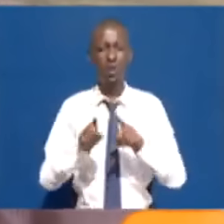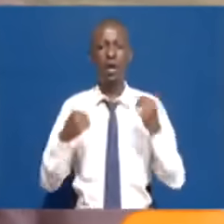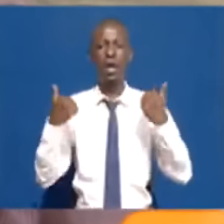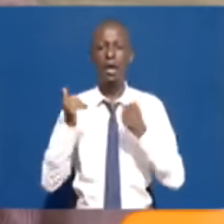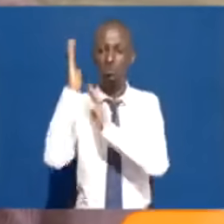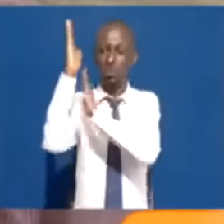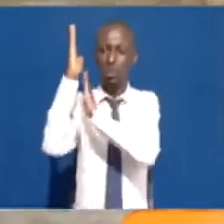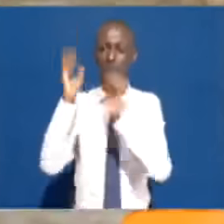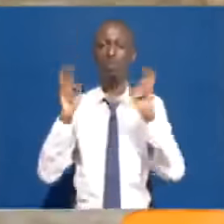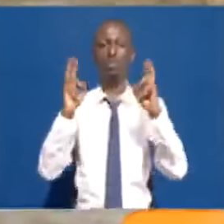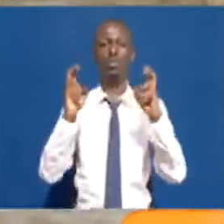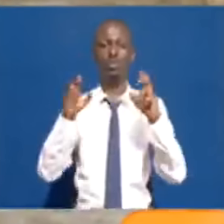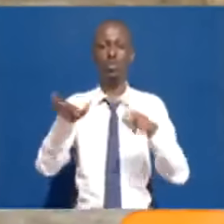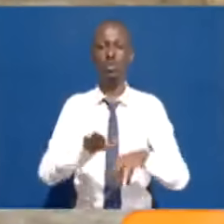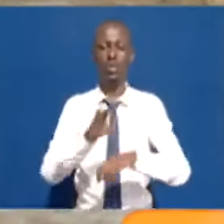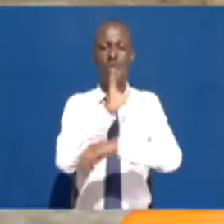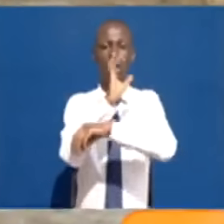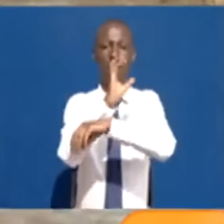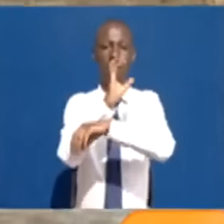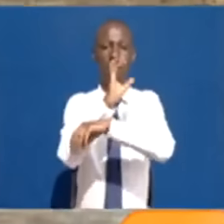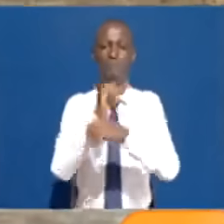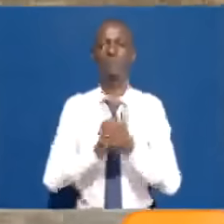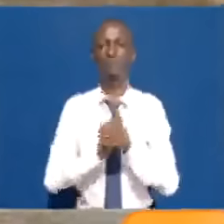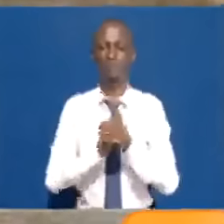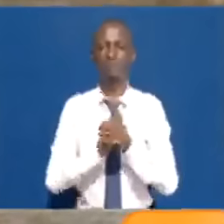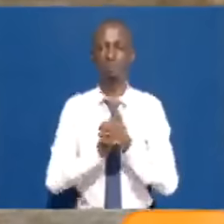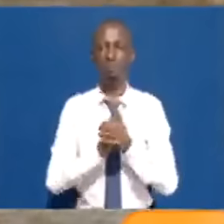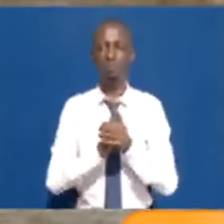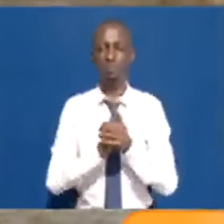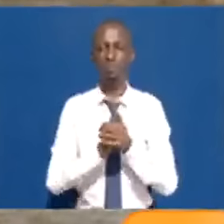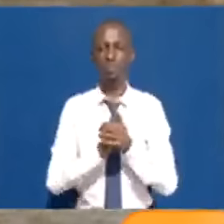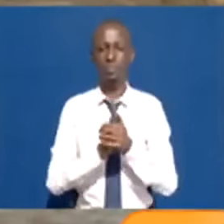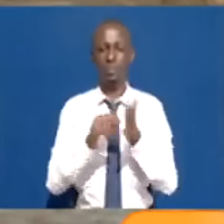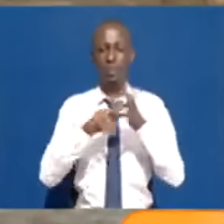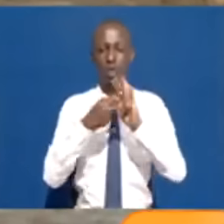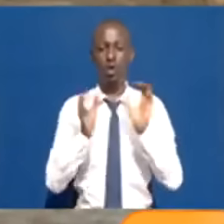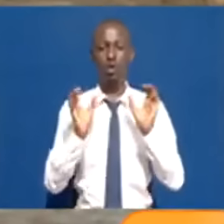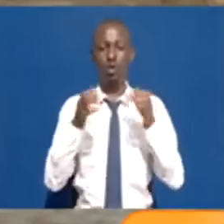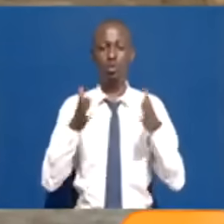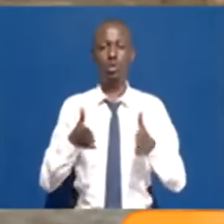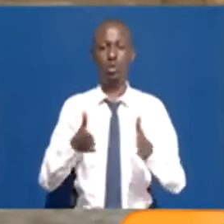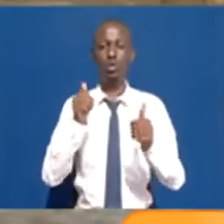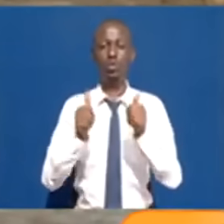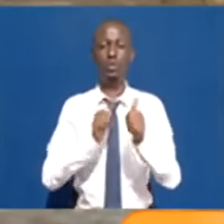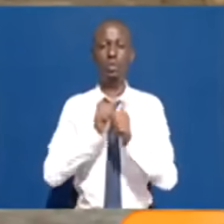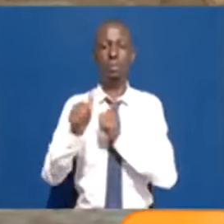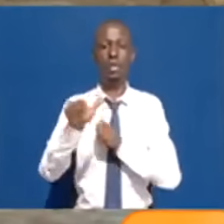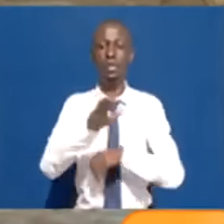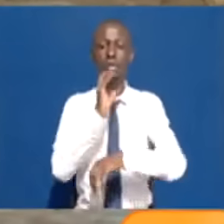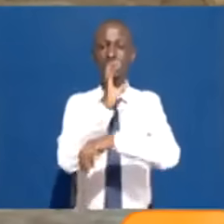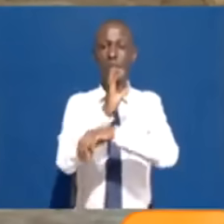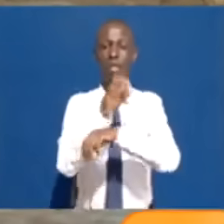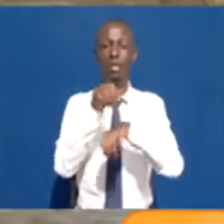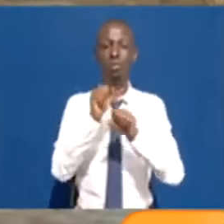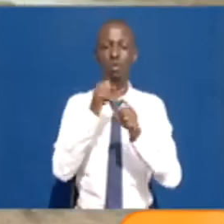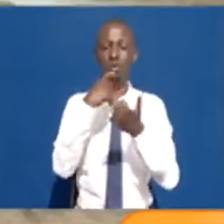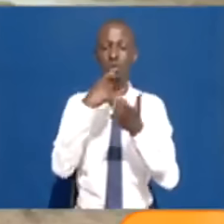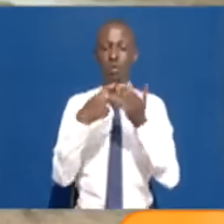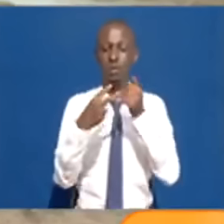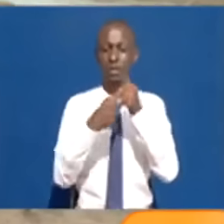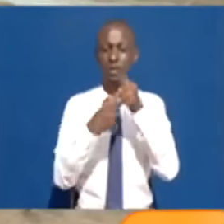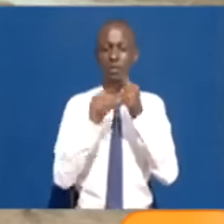probably to the church. The contract for Community Road that passes in front of the church was to cover 7.5